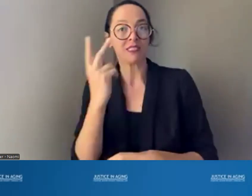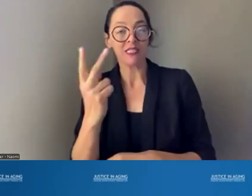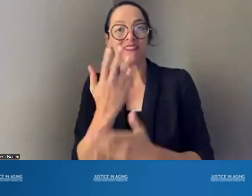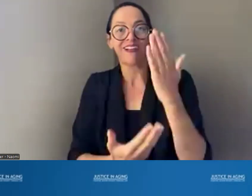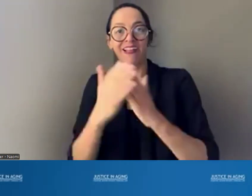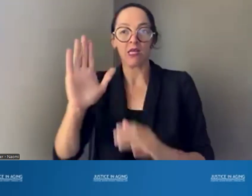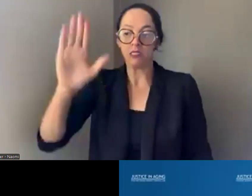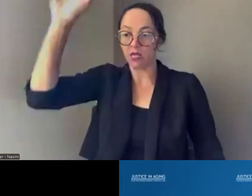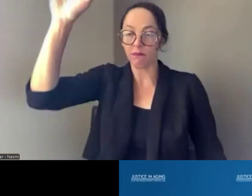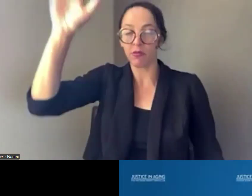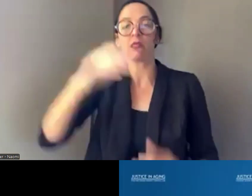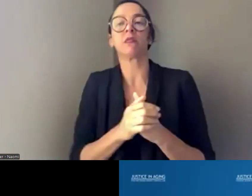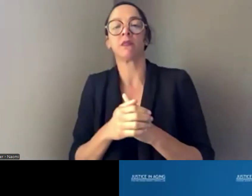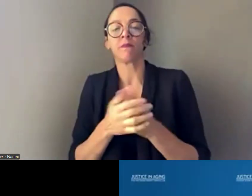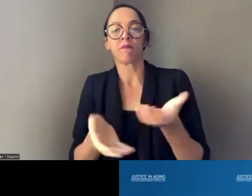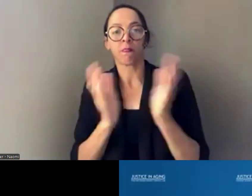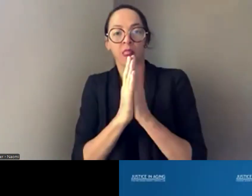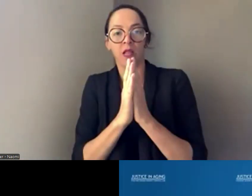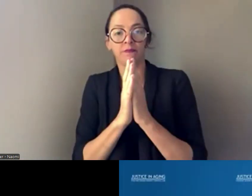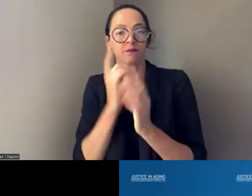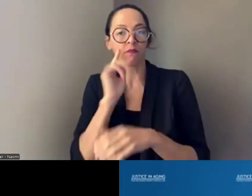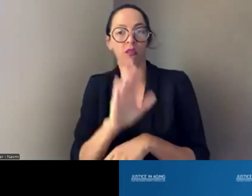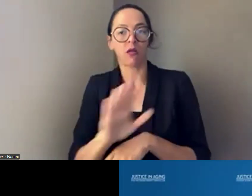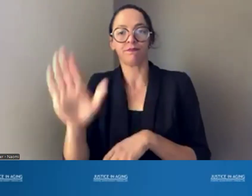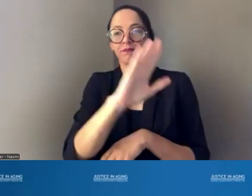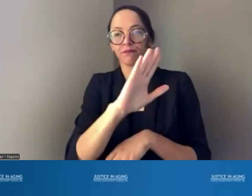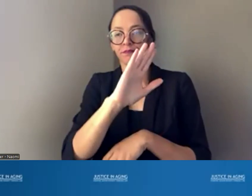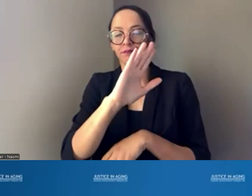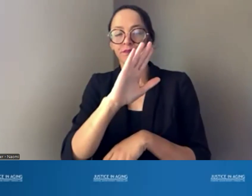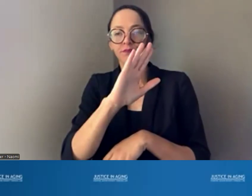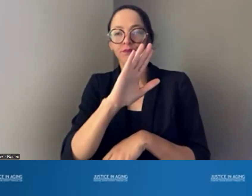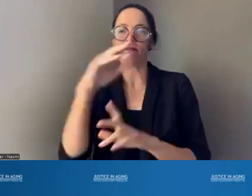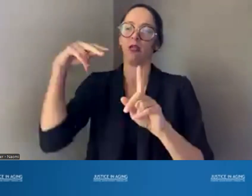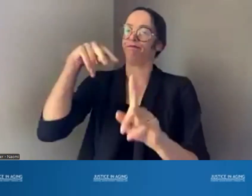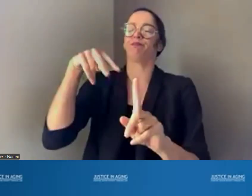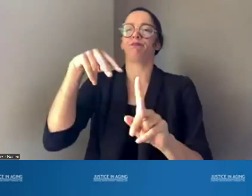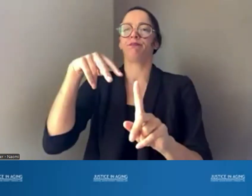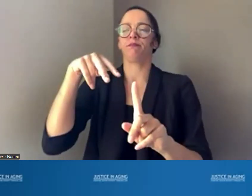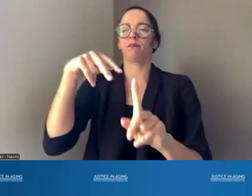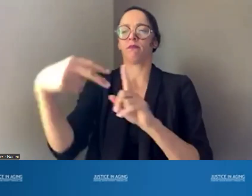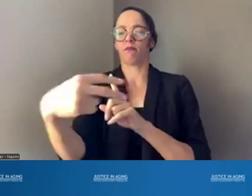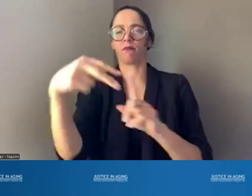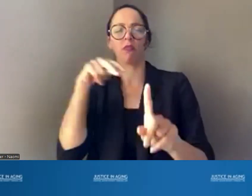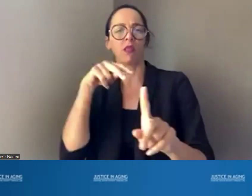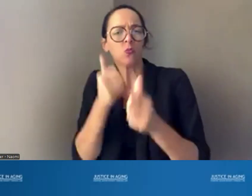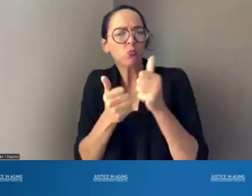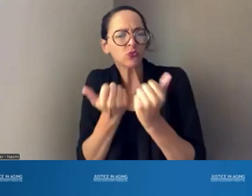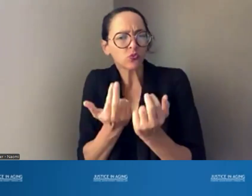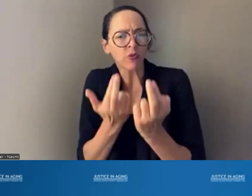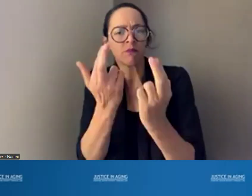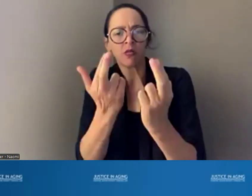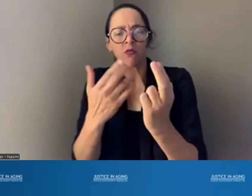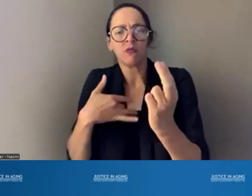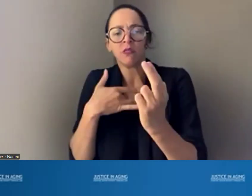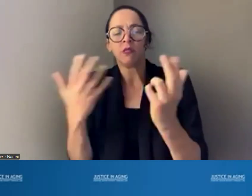maybe weigh in on how you view what recommendations do you think would go together to create this sort